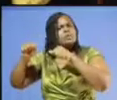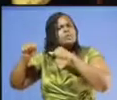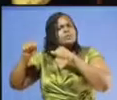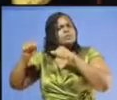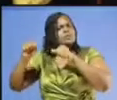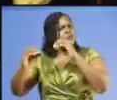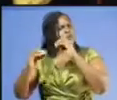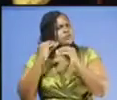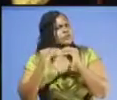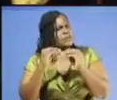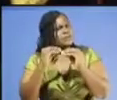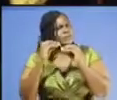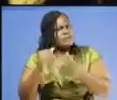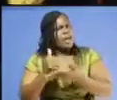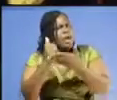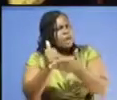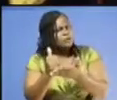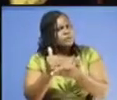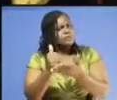but he hasn't fixed it.